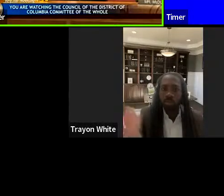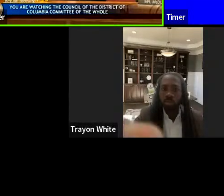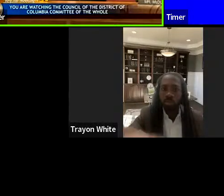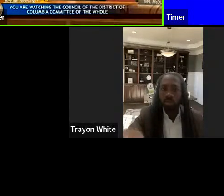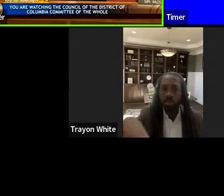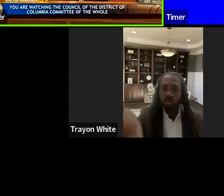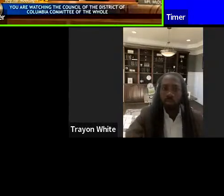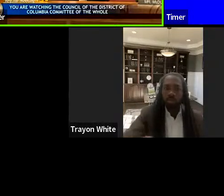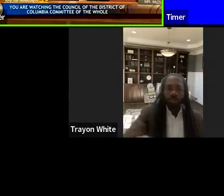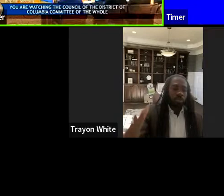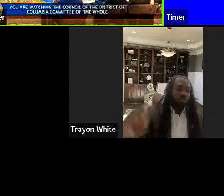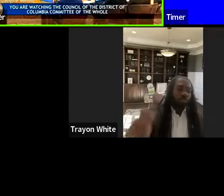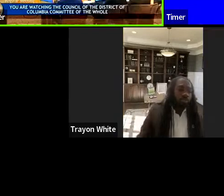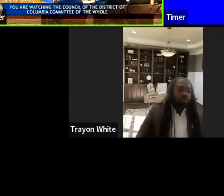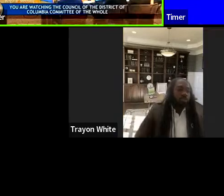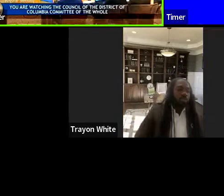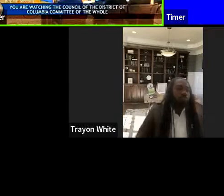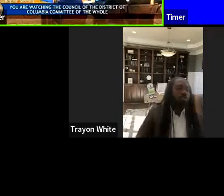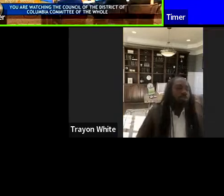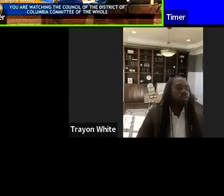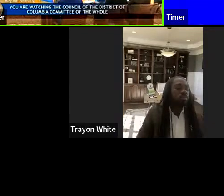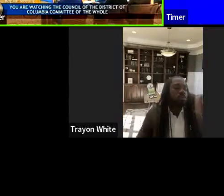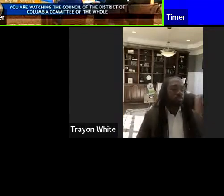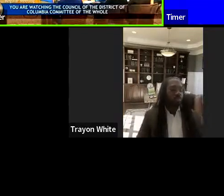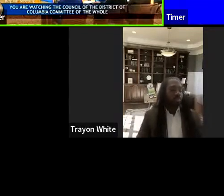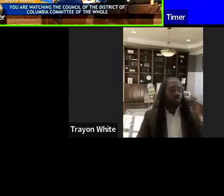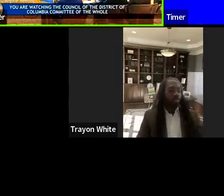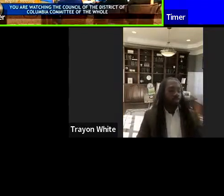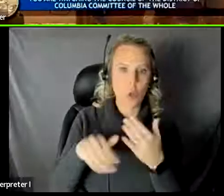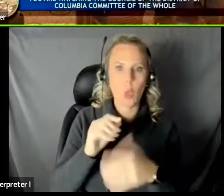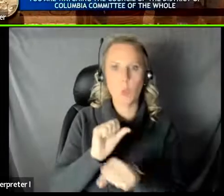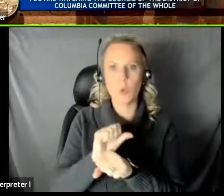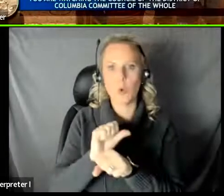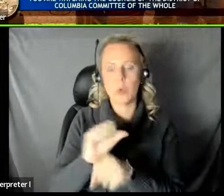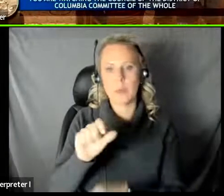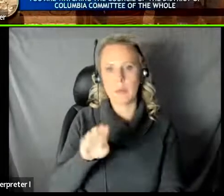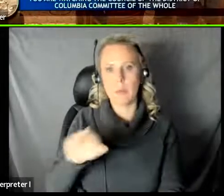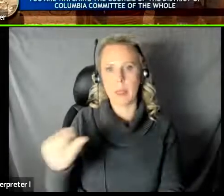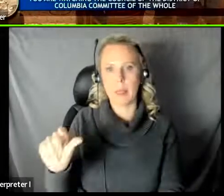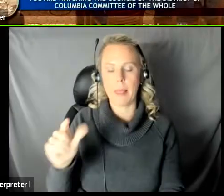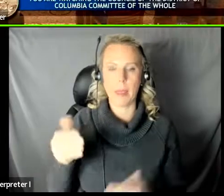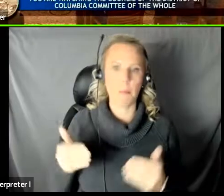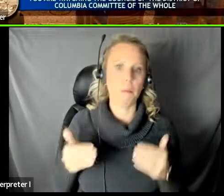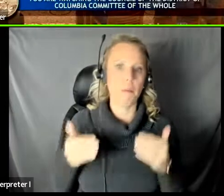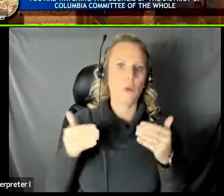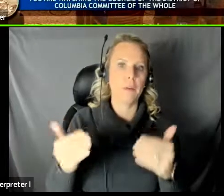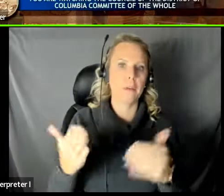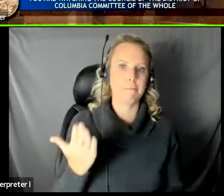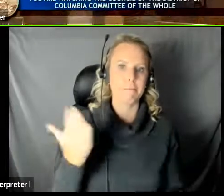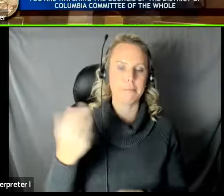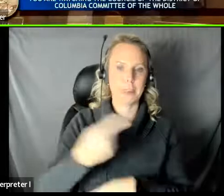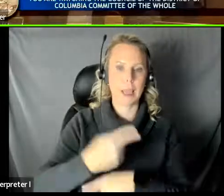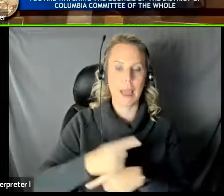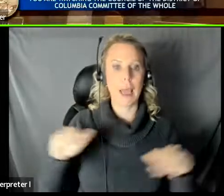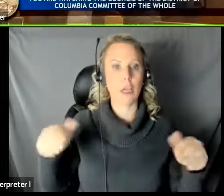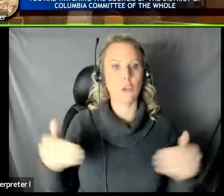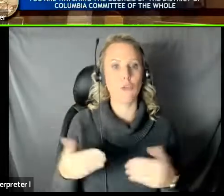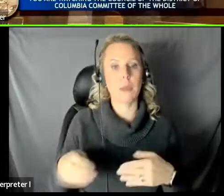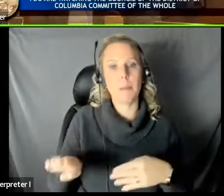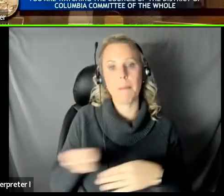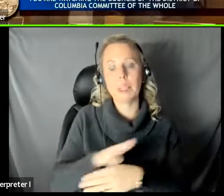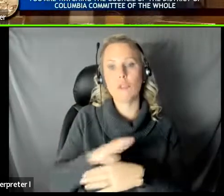Thank you so much, Mr. Chairman, for your comments and all of your work on this bill and moving it today. I introduced the Business